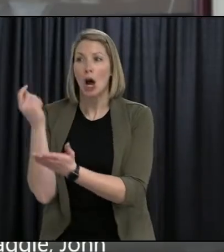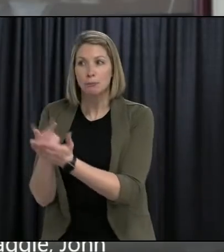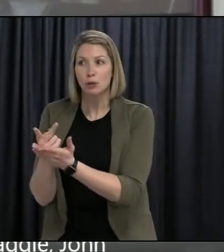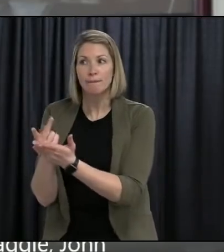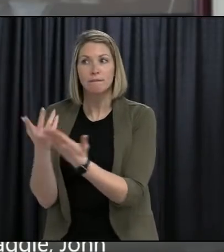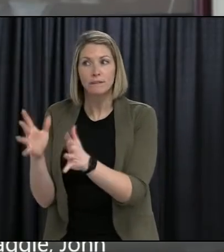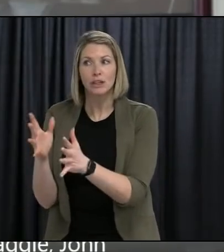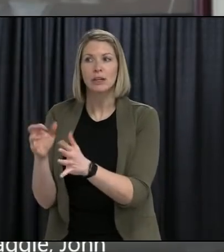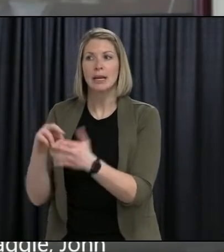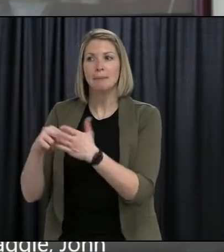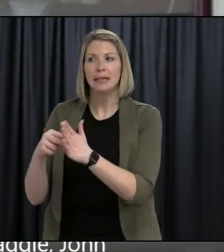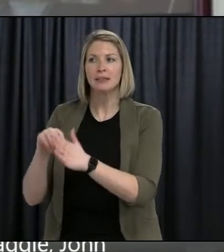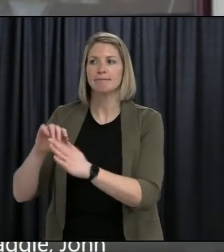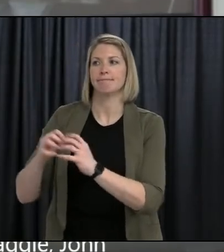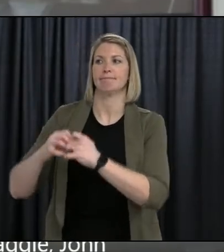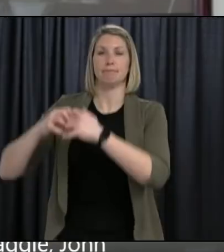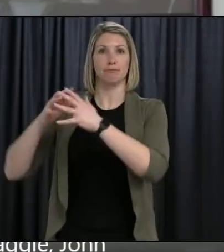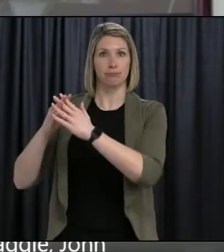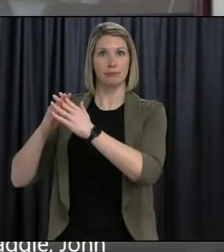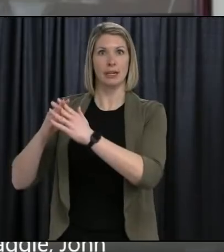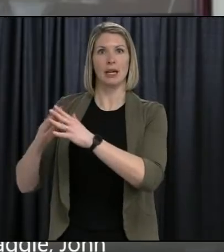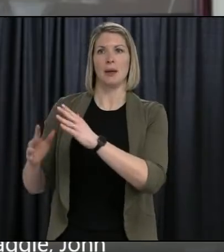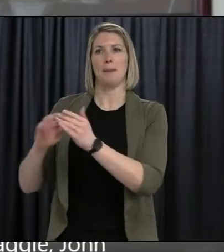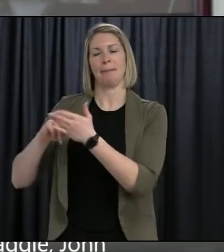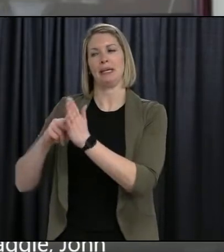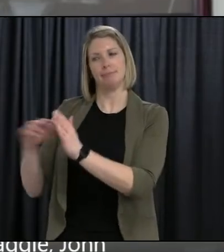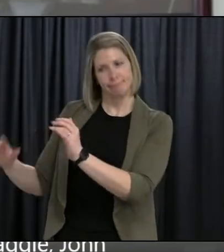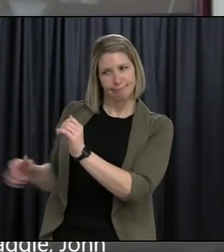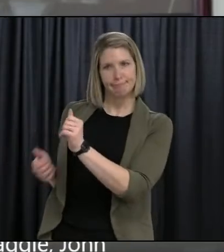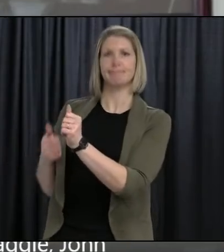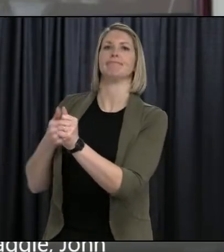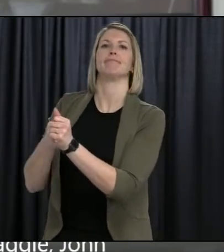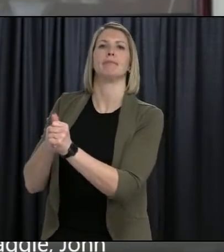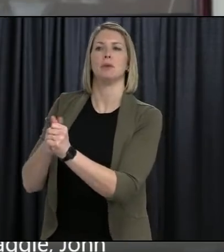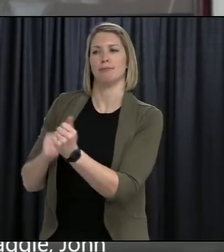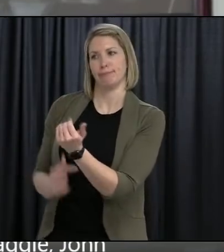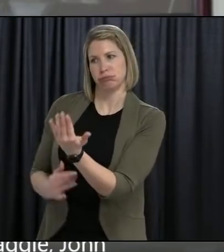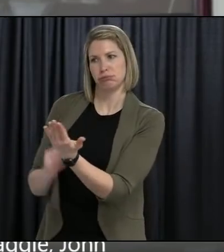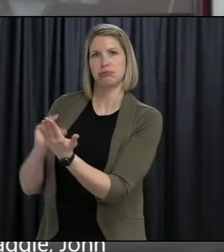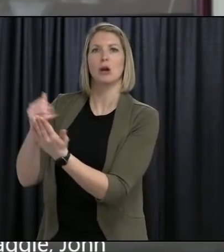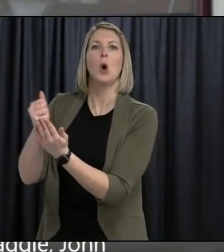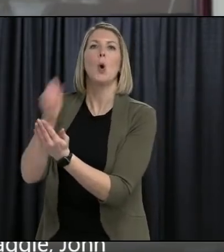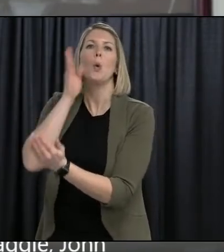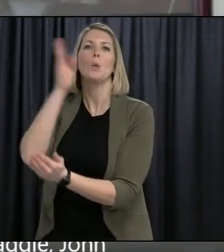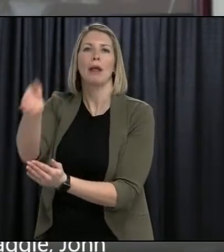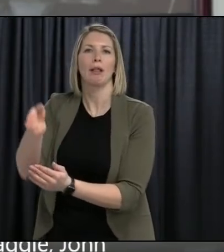increase our public health lab capacity for PCR. Thanks.